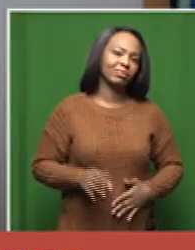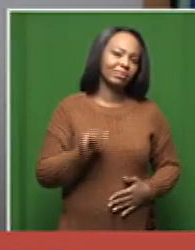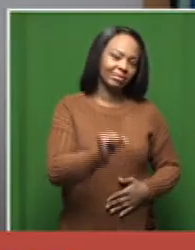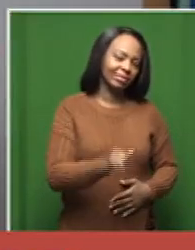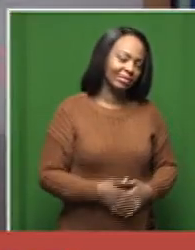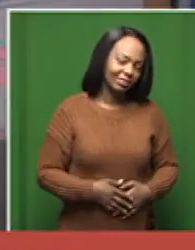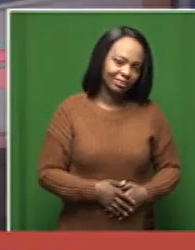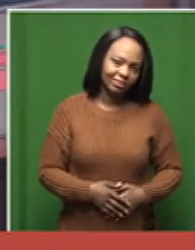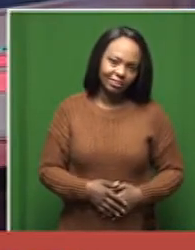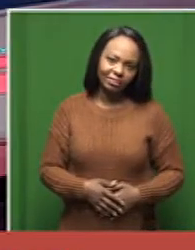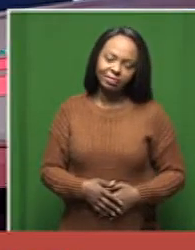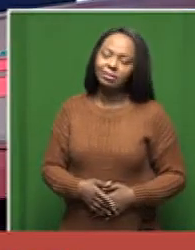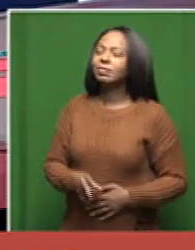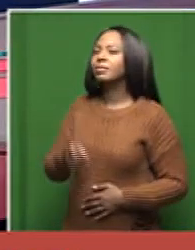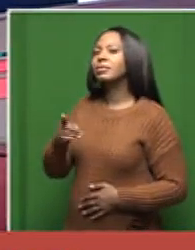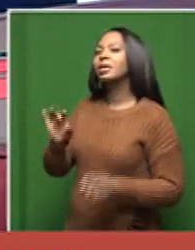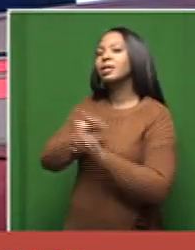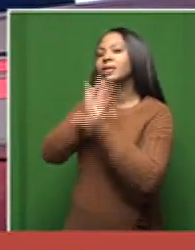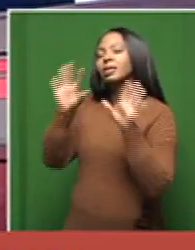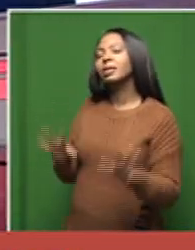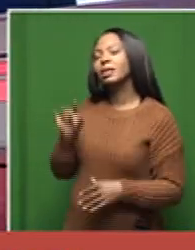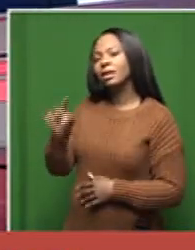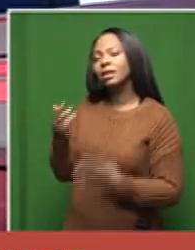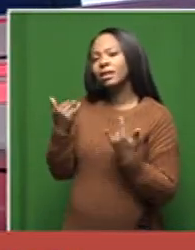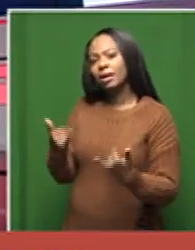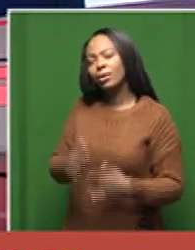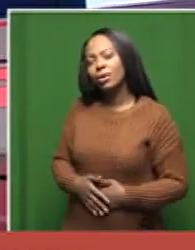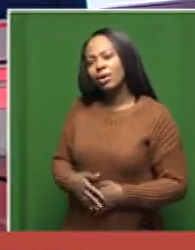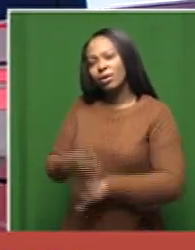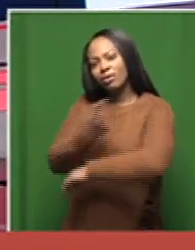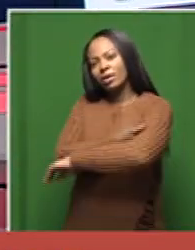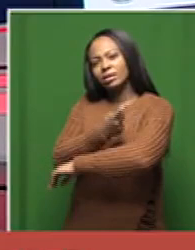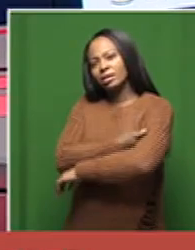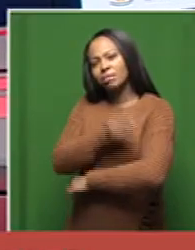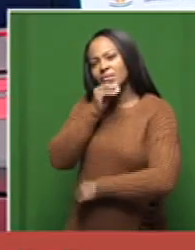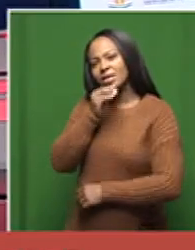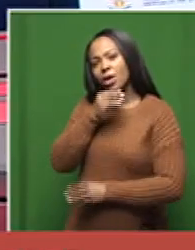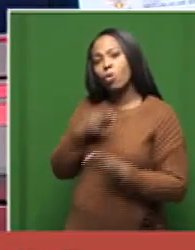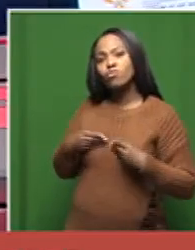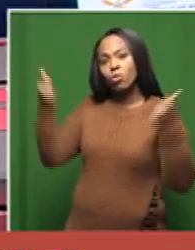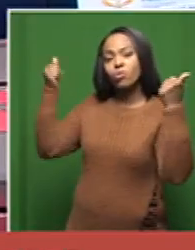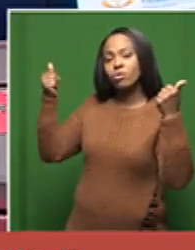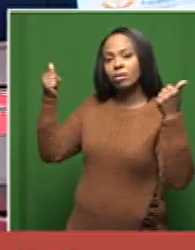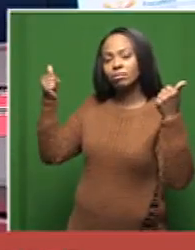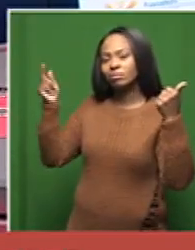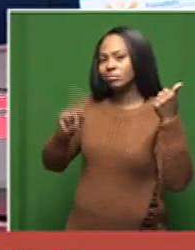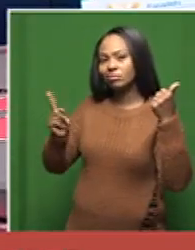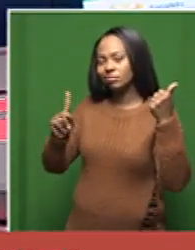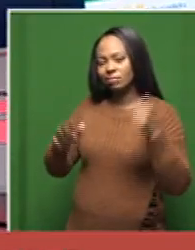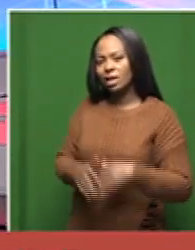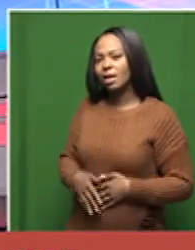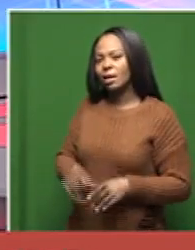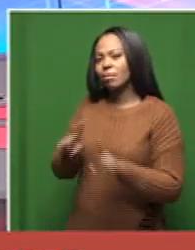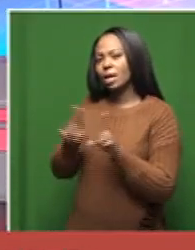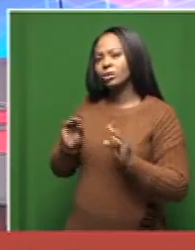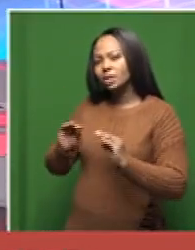to be clear so that people understand that a vaccination is not a cure. What it is teaching your body